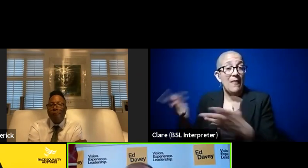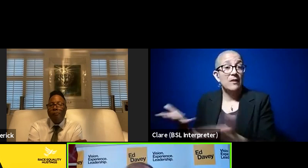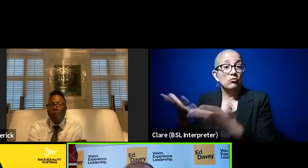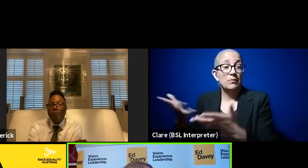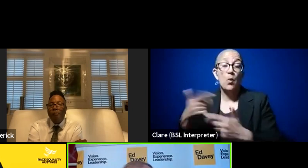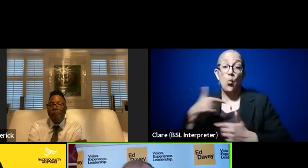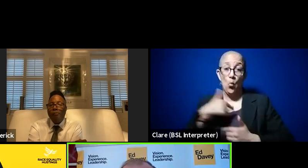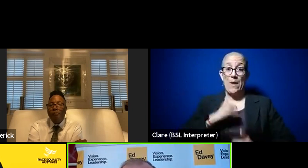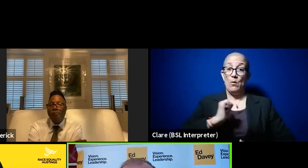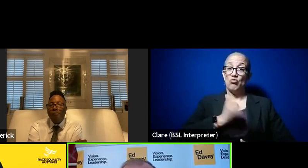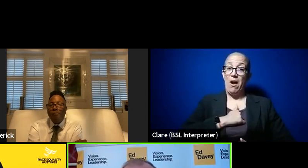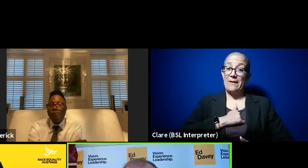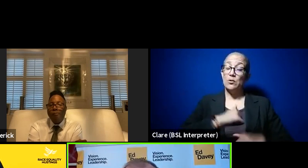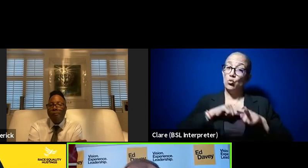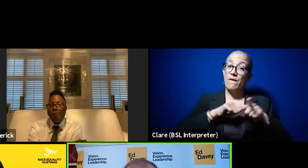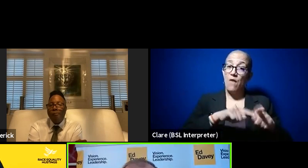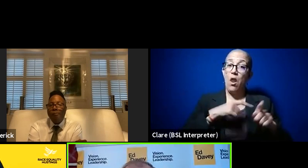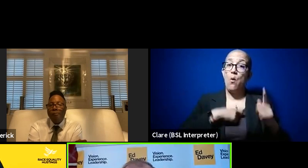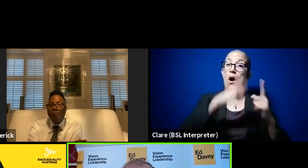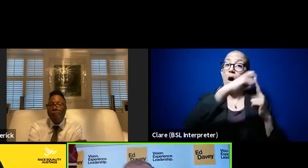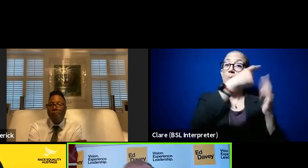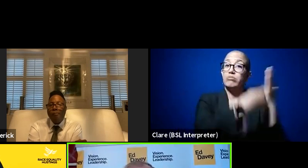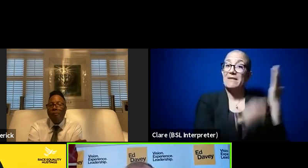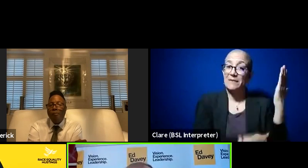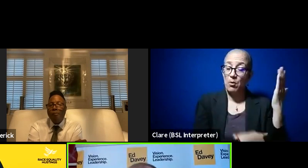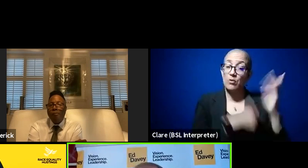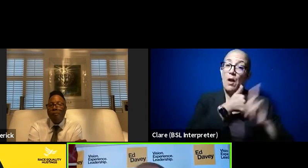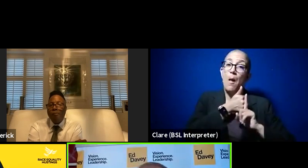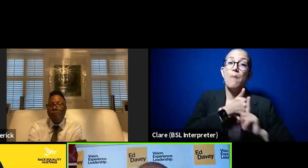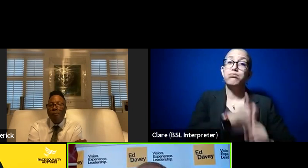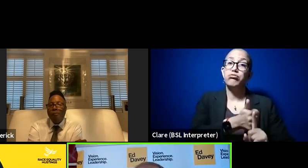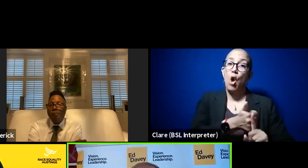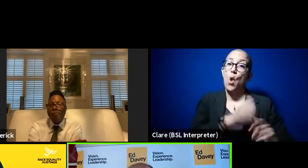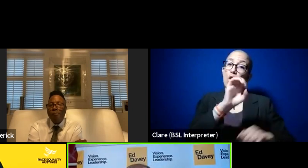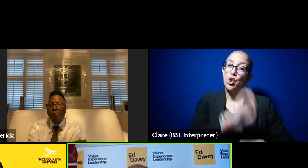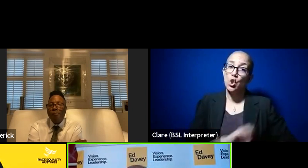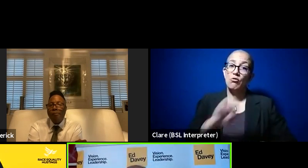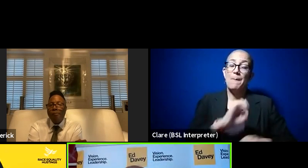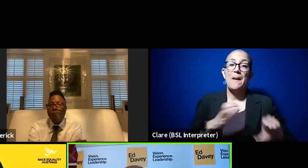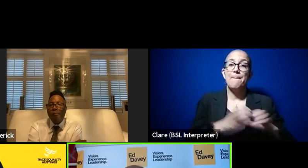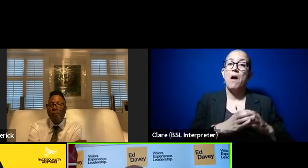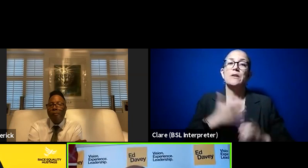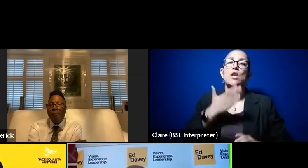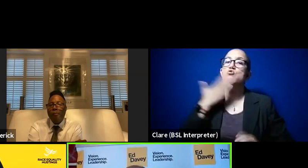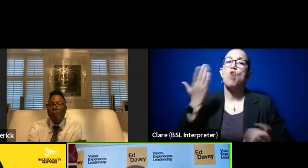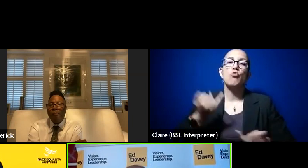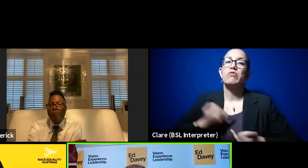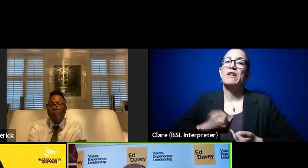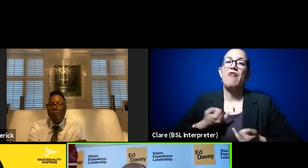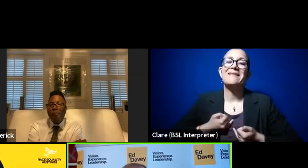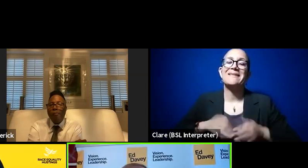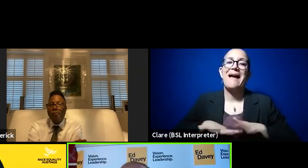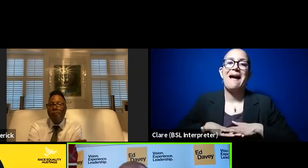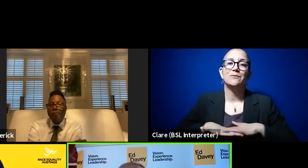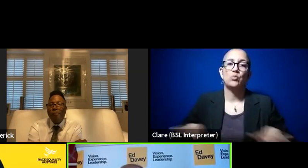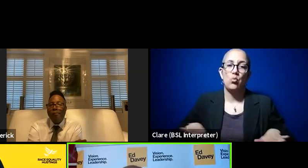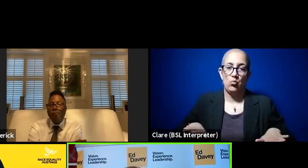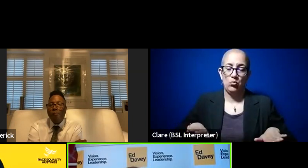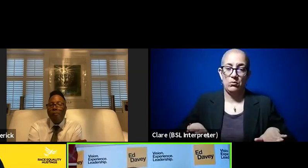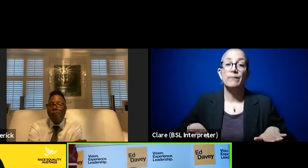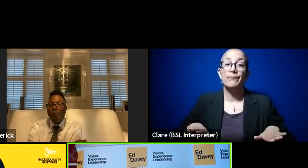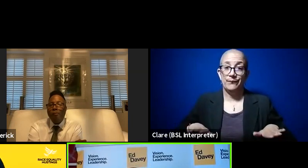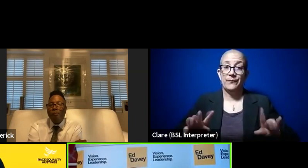stand up to our principles as the pro-European party. I don't have any regrets of that whatsoever. And what the challenge